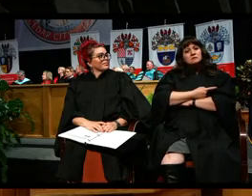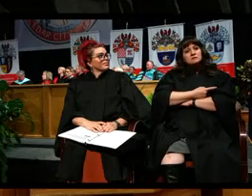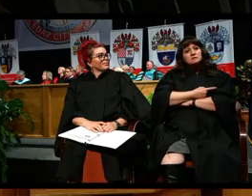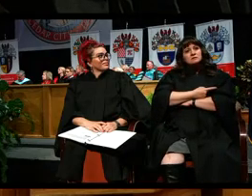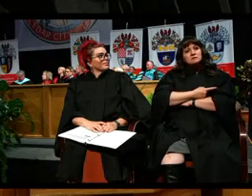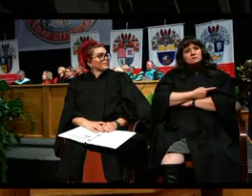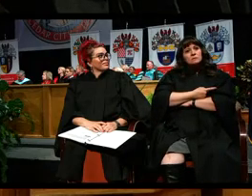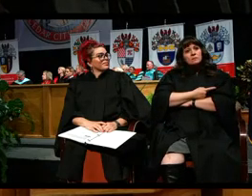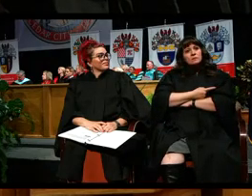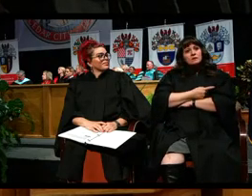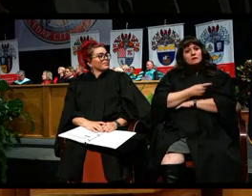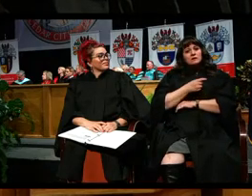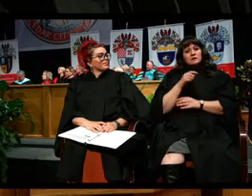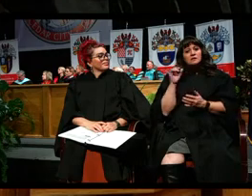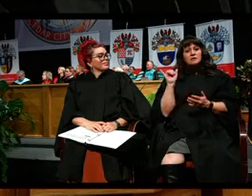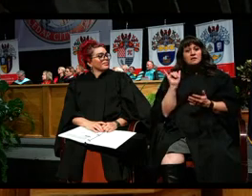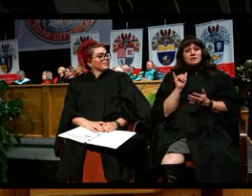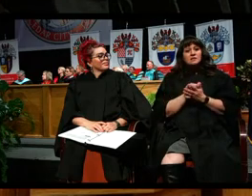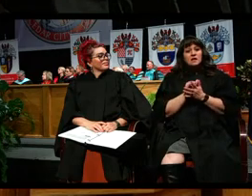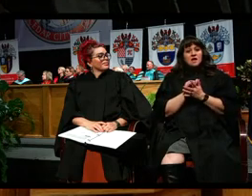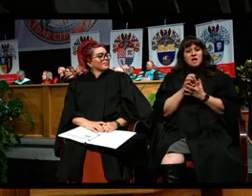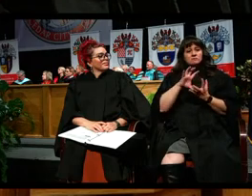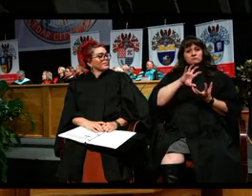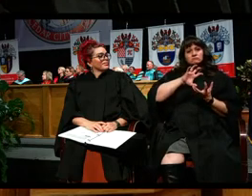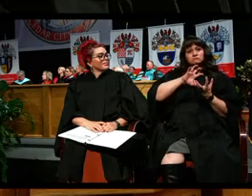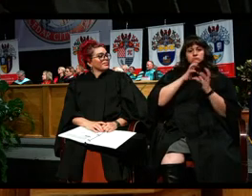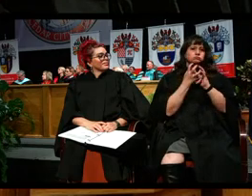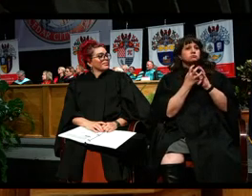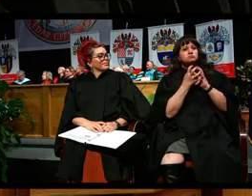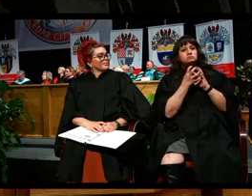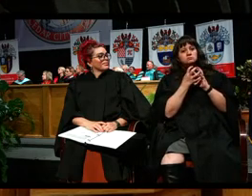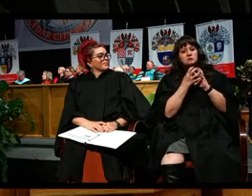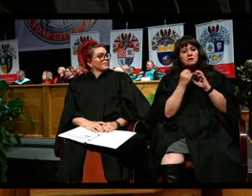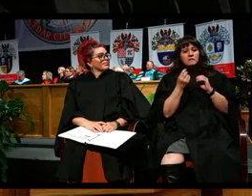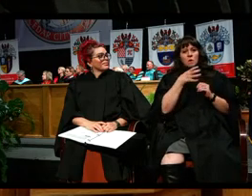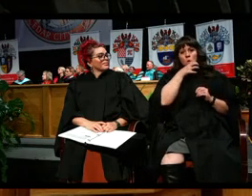that shatters the boundaries of precedence